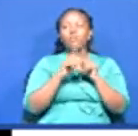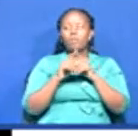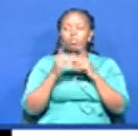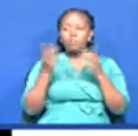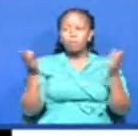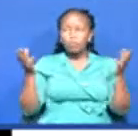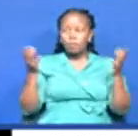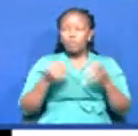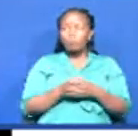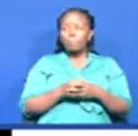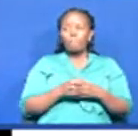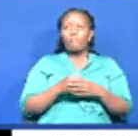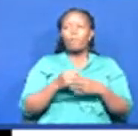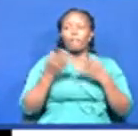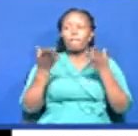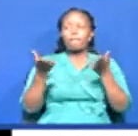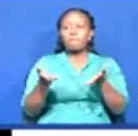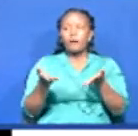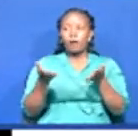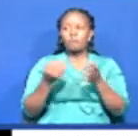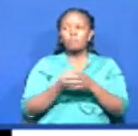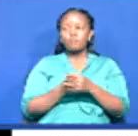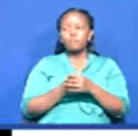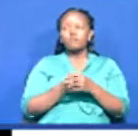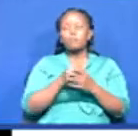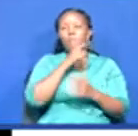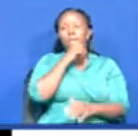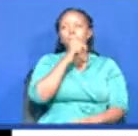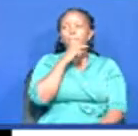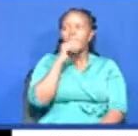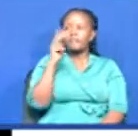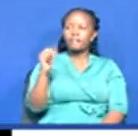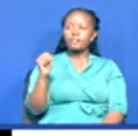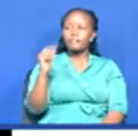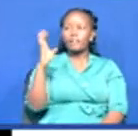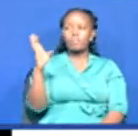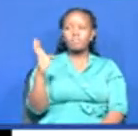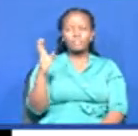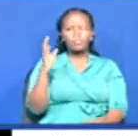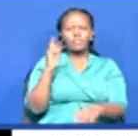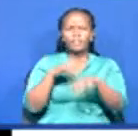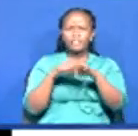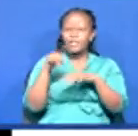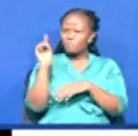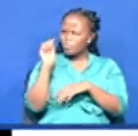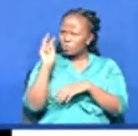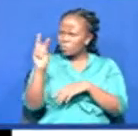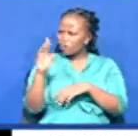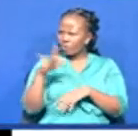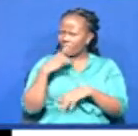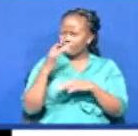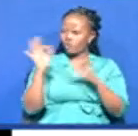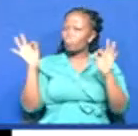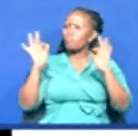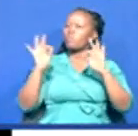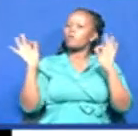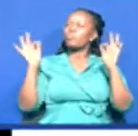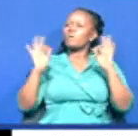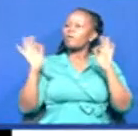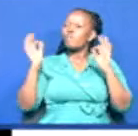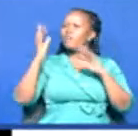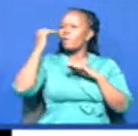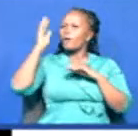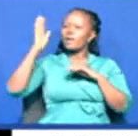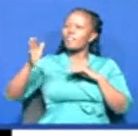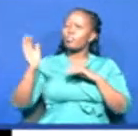Yes, so to you, Mr. O'Brien Kemani, I'm sure when you saw him, you felt like, hi, why are you not saying hello to